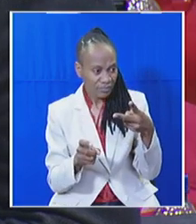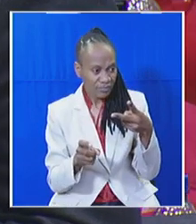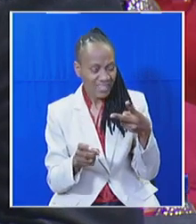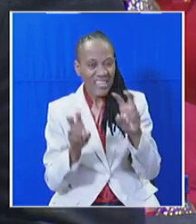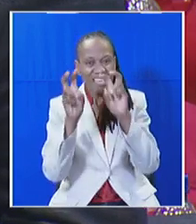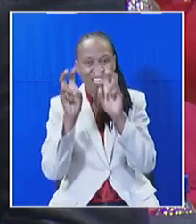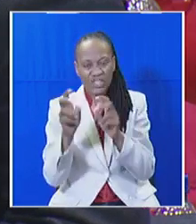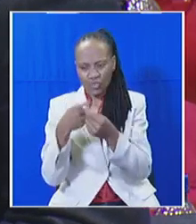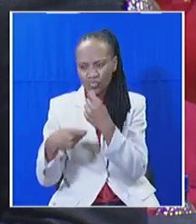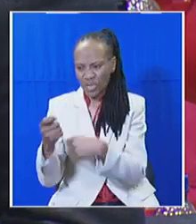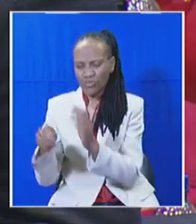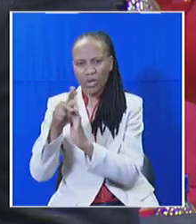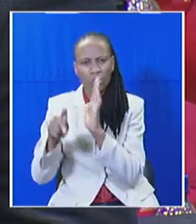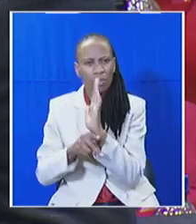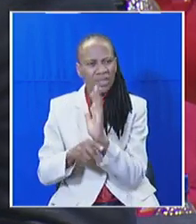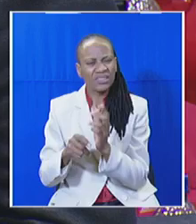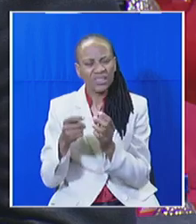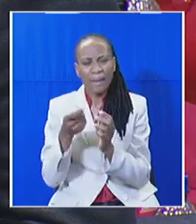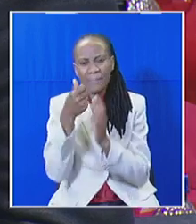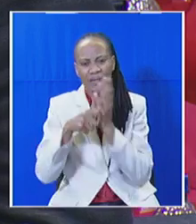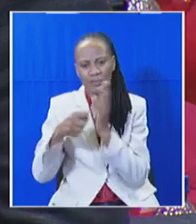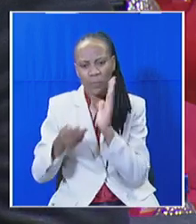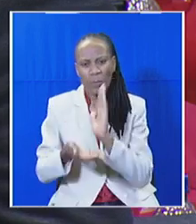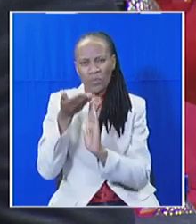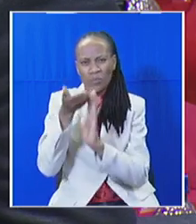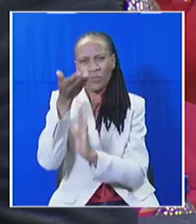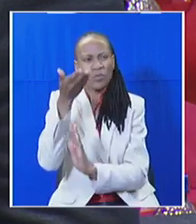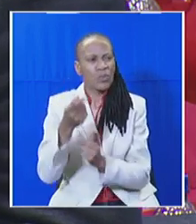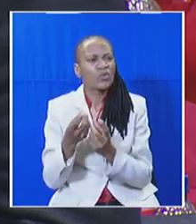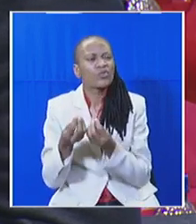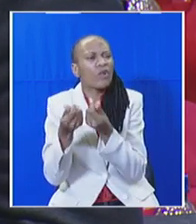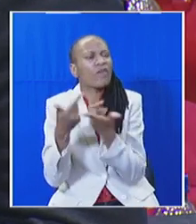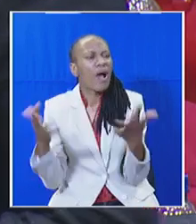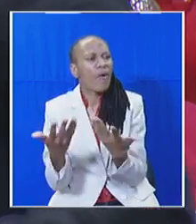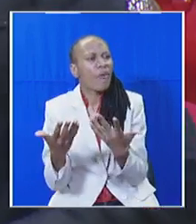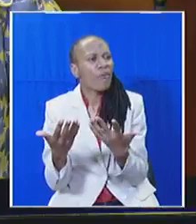of trade policy, particularly tariff increases on products that come from China?